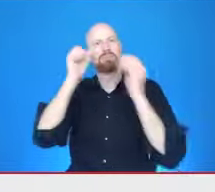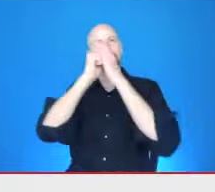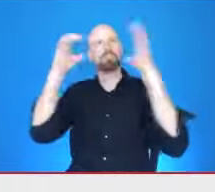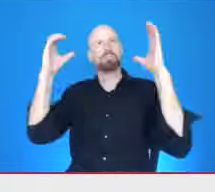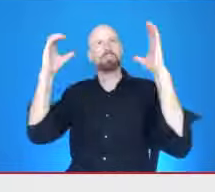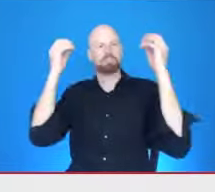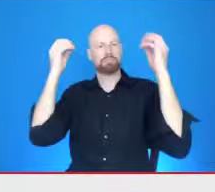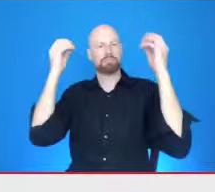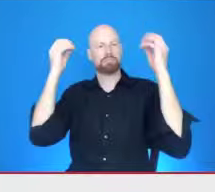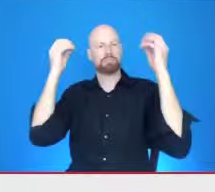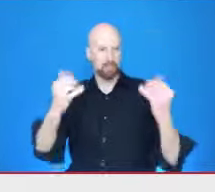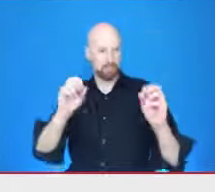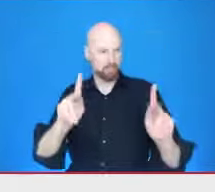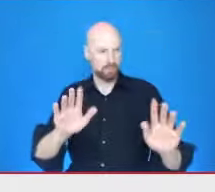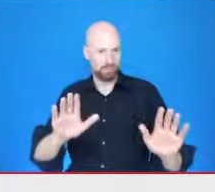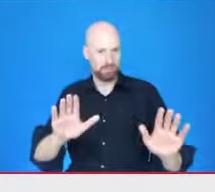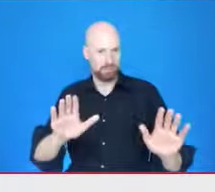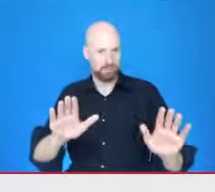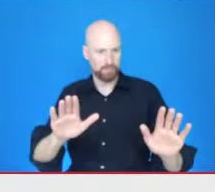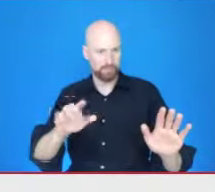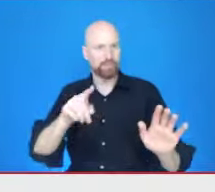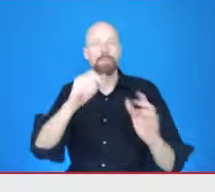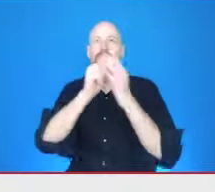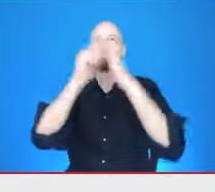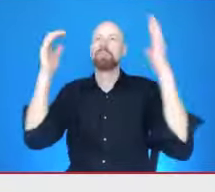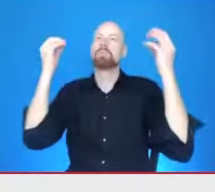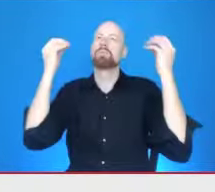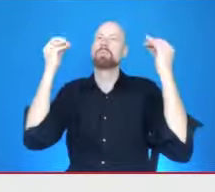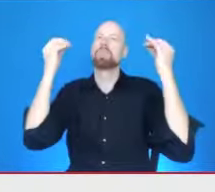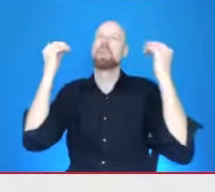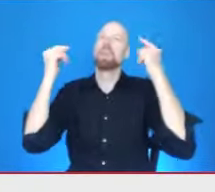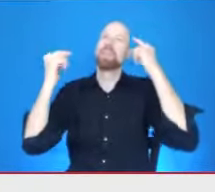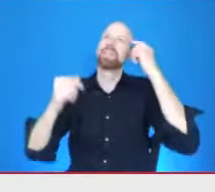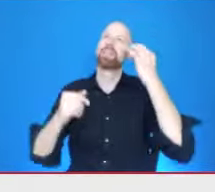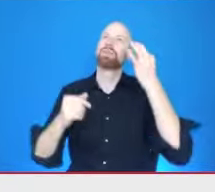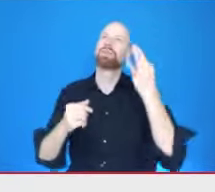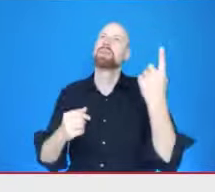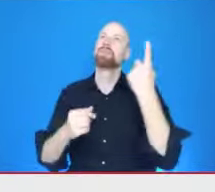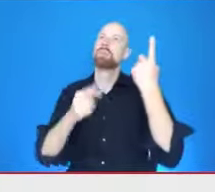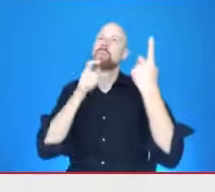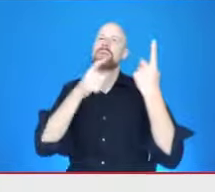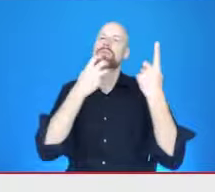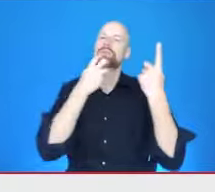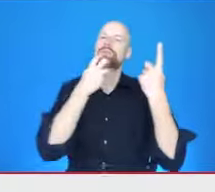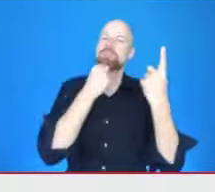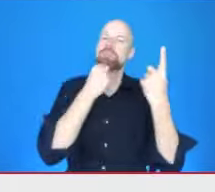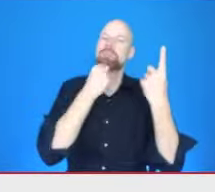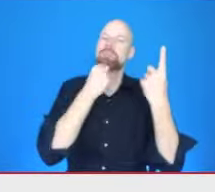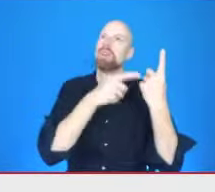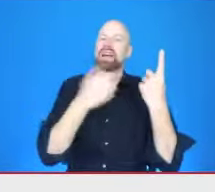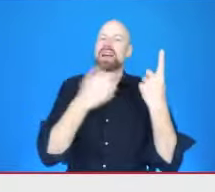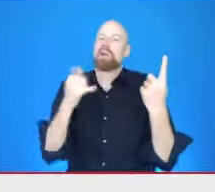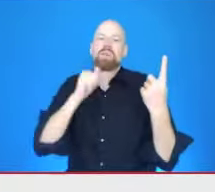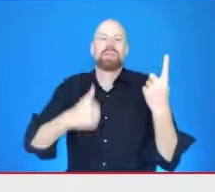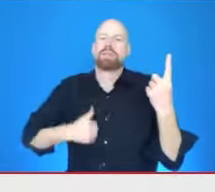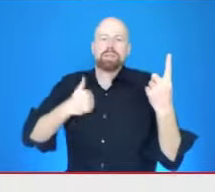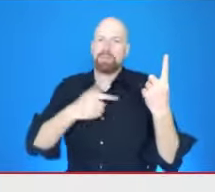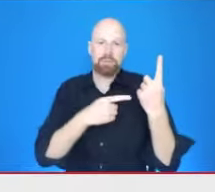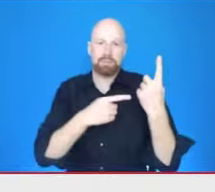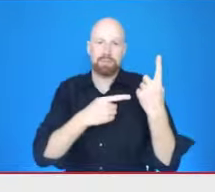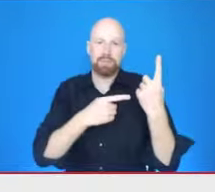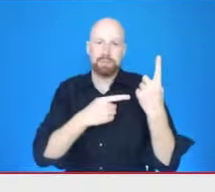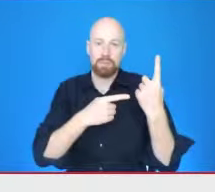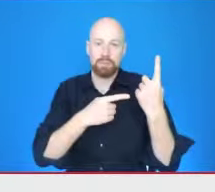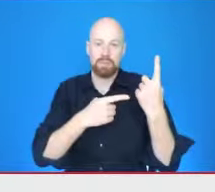it, a college student who was supposed to be a live-in residential advisor with the program canceled, and I was asked to fill in. Had I still